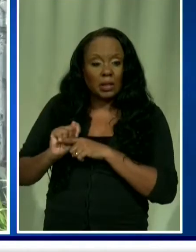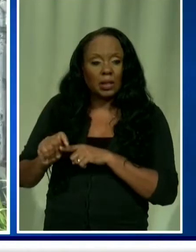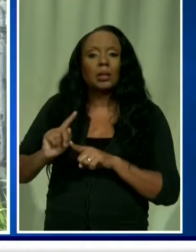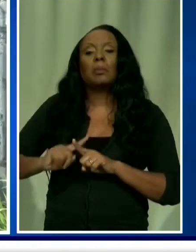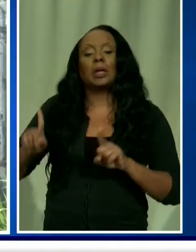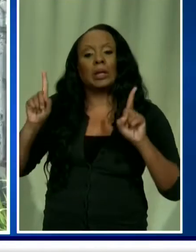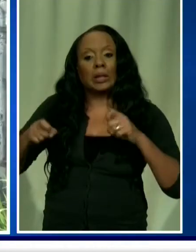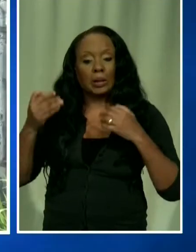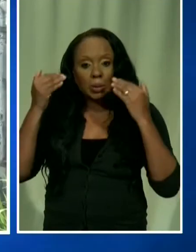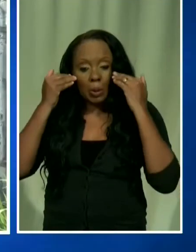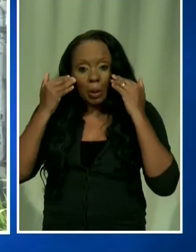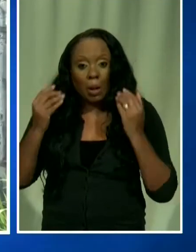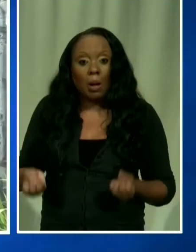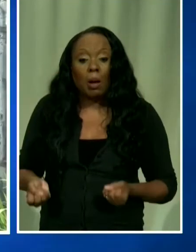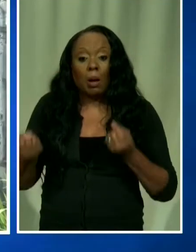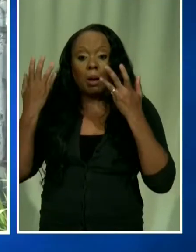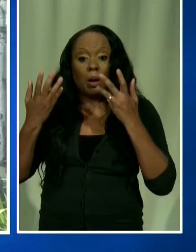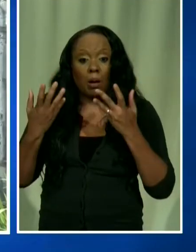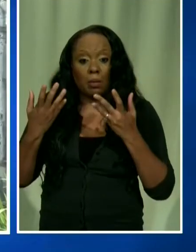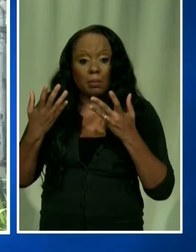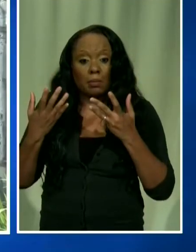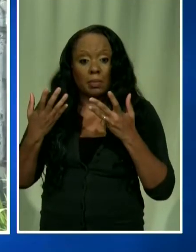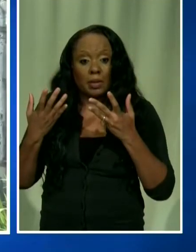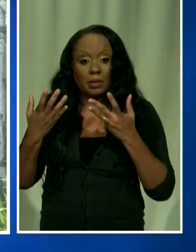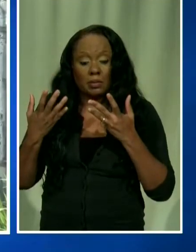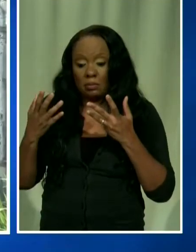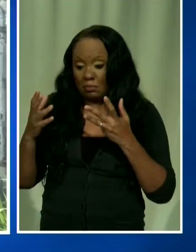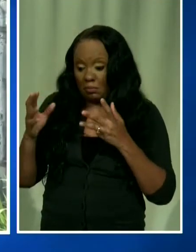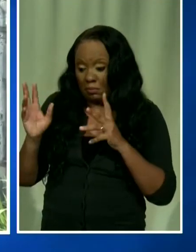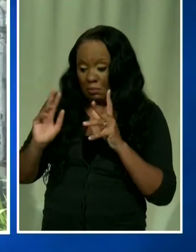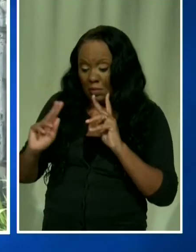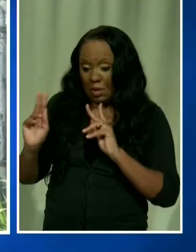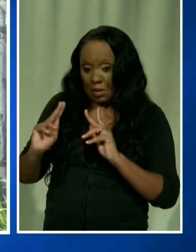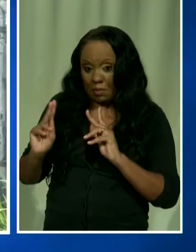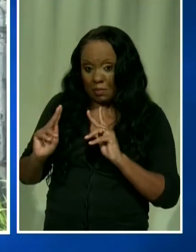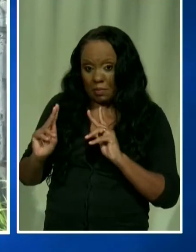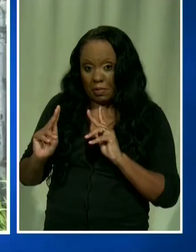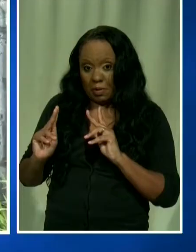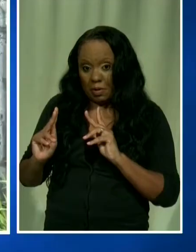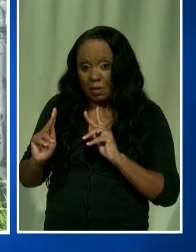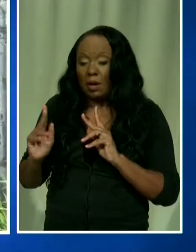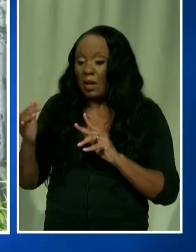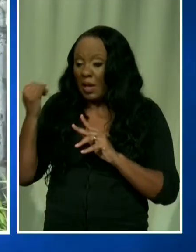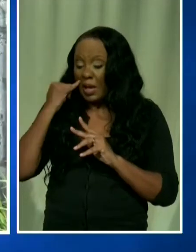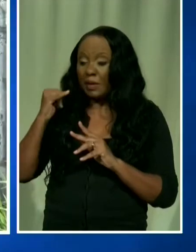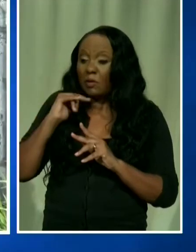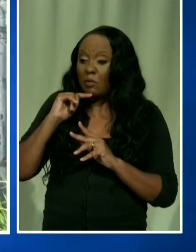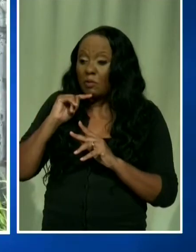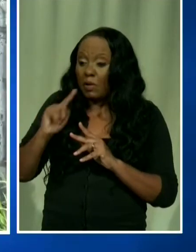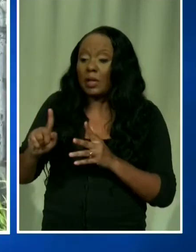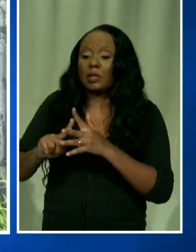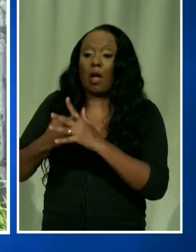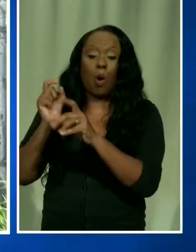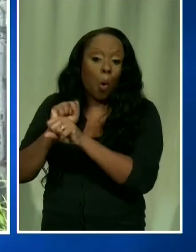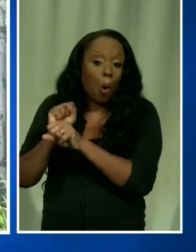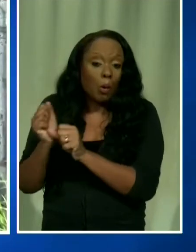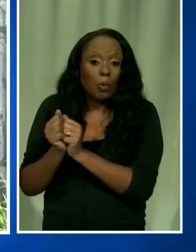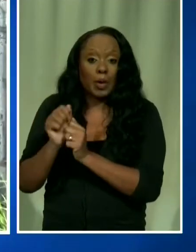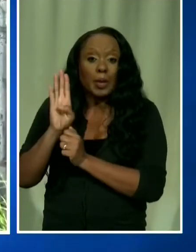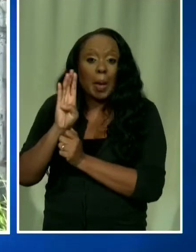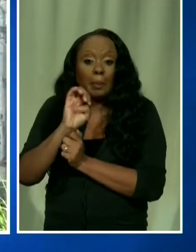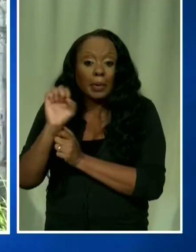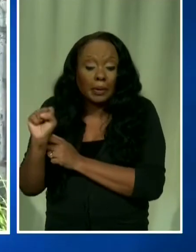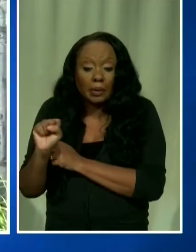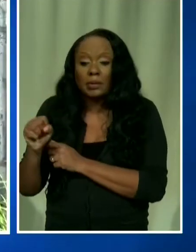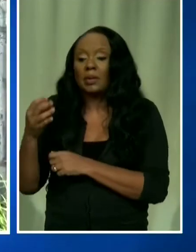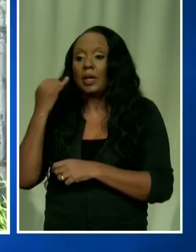people that were trained have bees, and find out how far they have gotten with the bees if they start producing honey, and what would